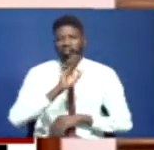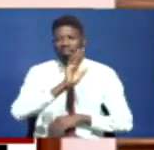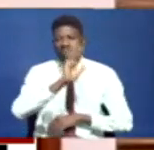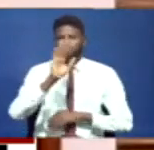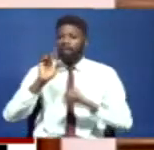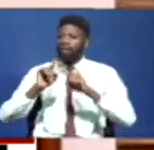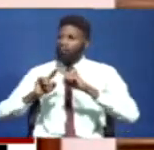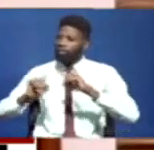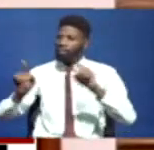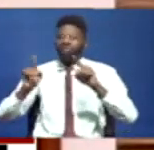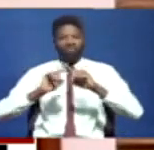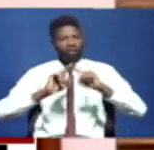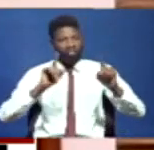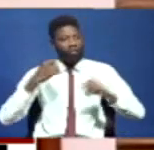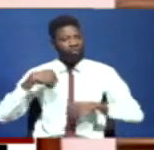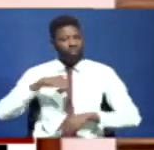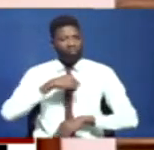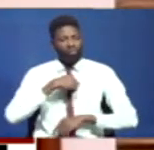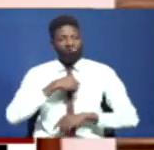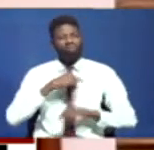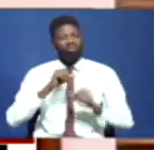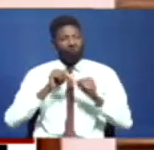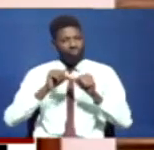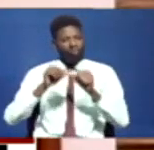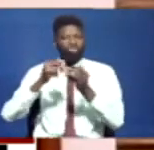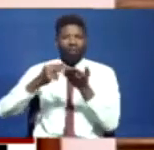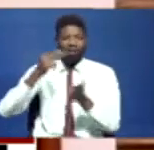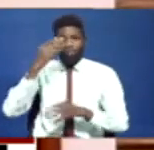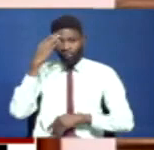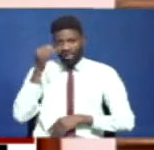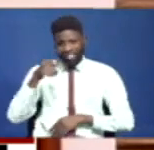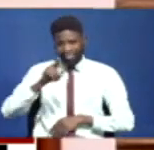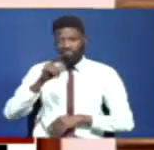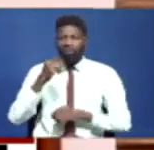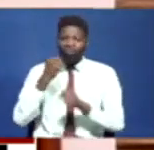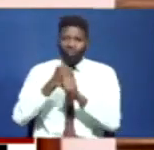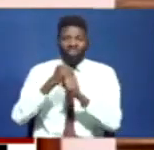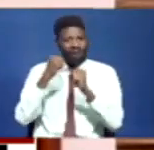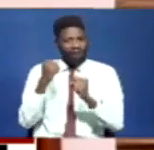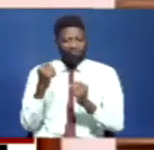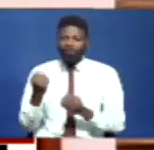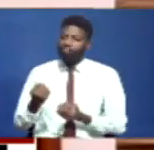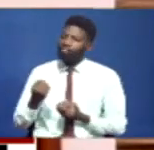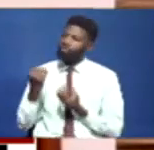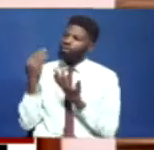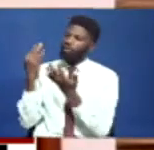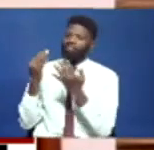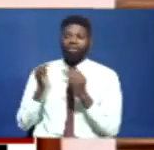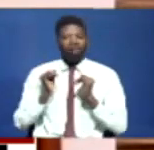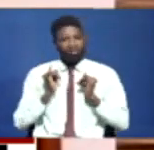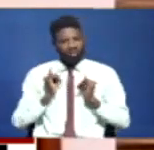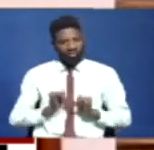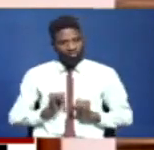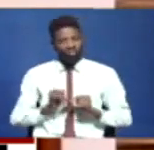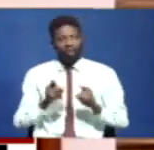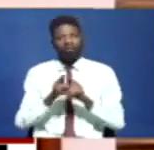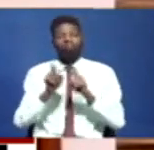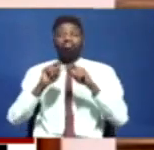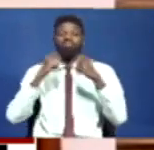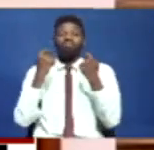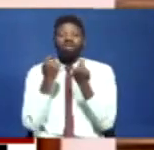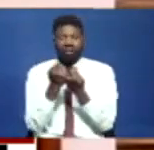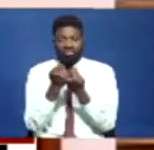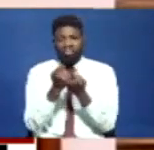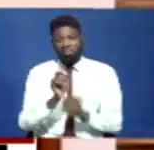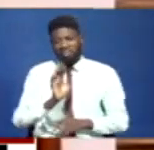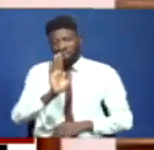are moving high and high because of your sacrifices that you continue to make both individually and collectively. And the fruits of your